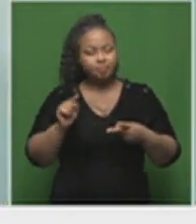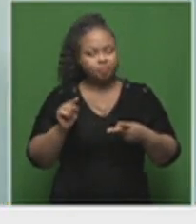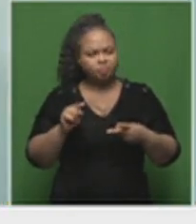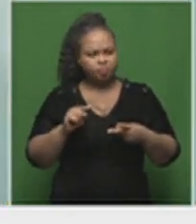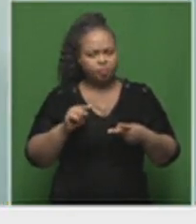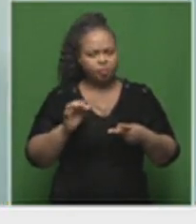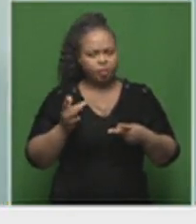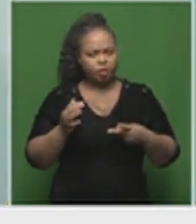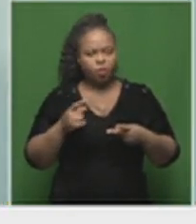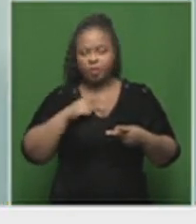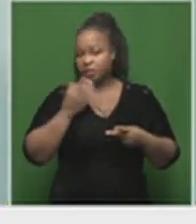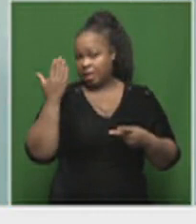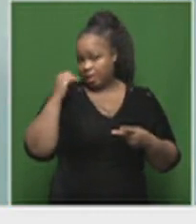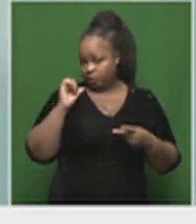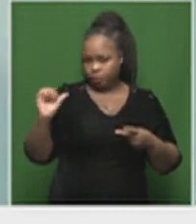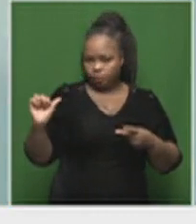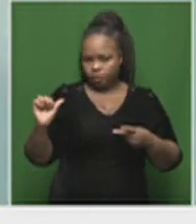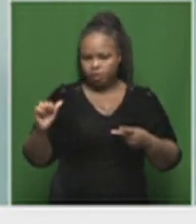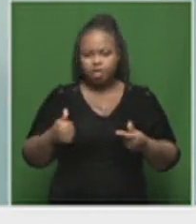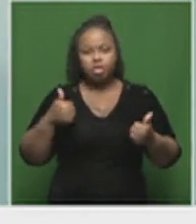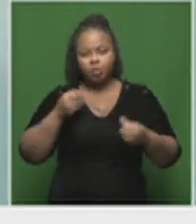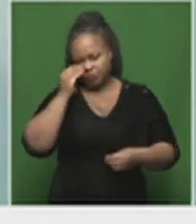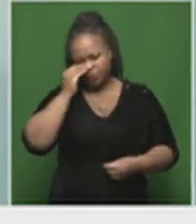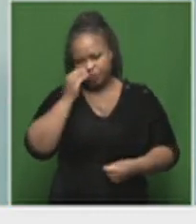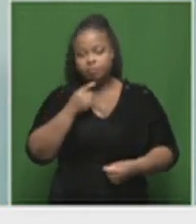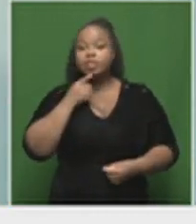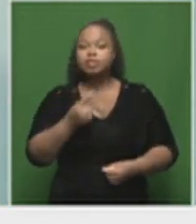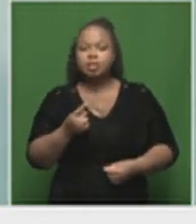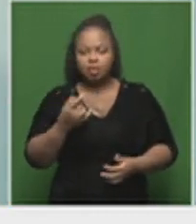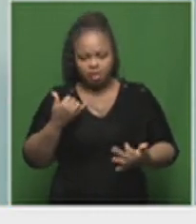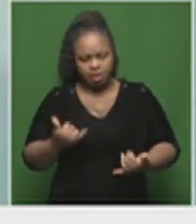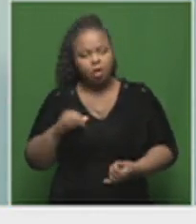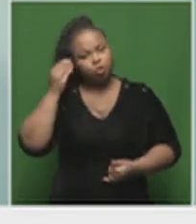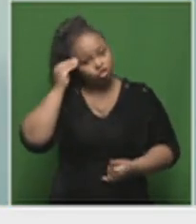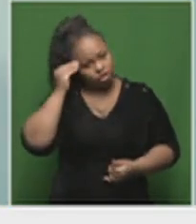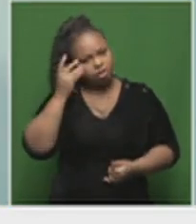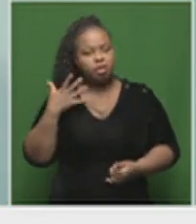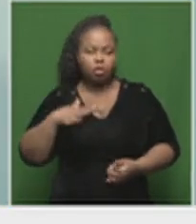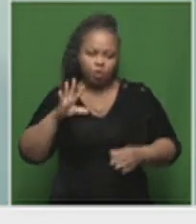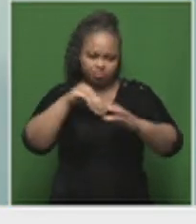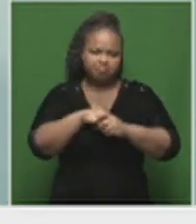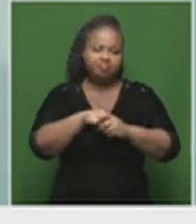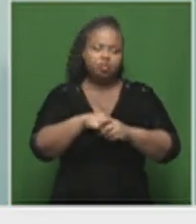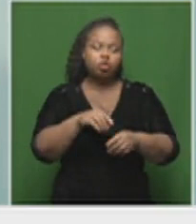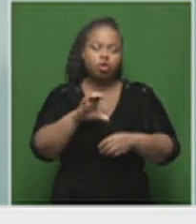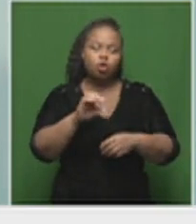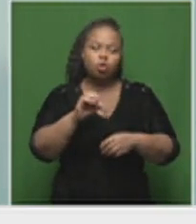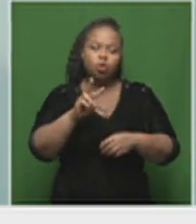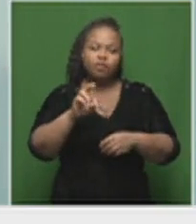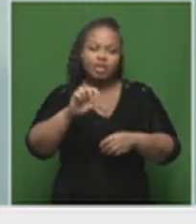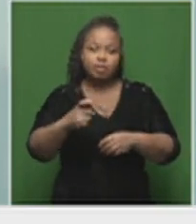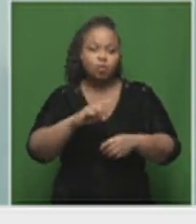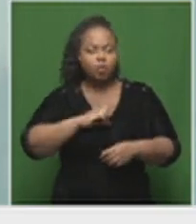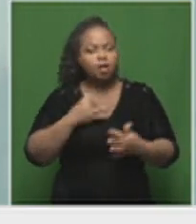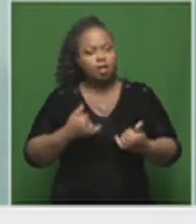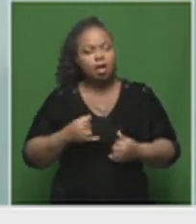just last week gave us the good news that they are interested in joining the COVAX facility. We know the country right now is